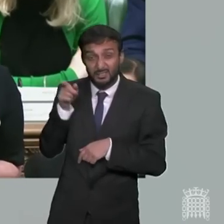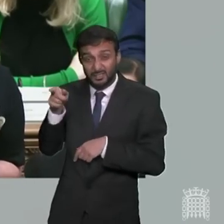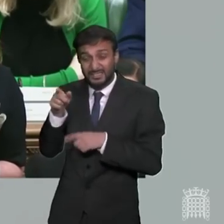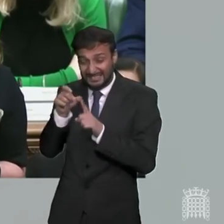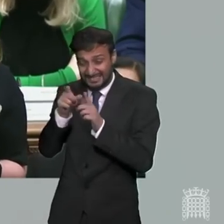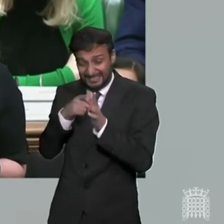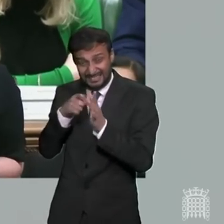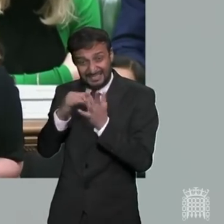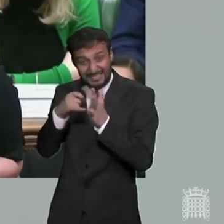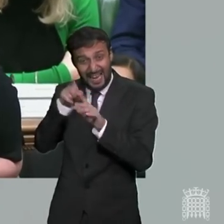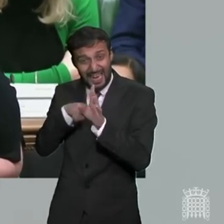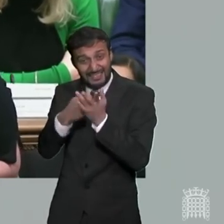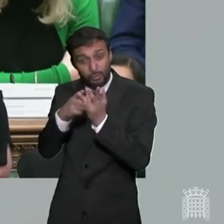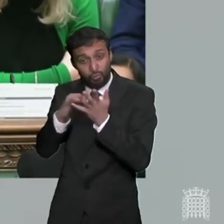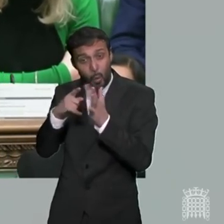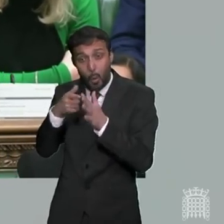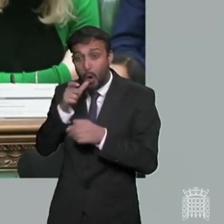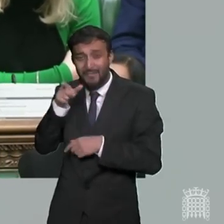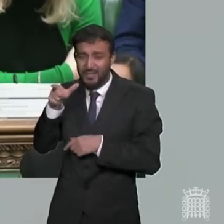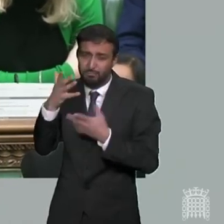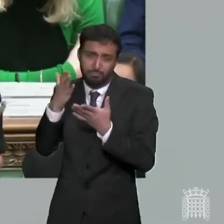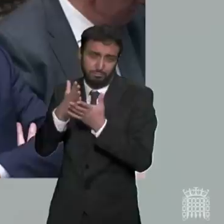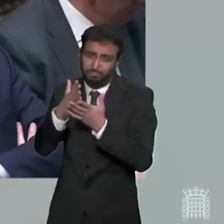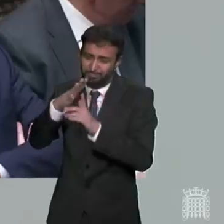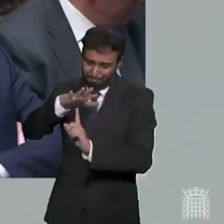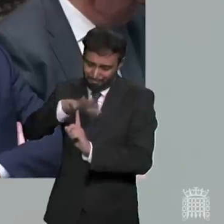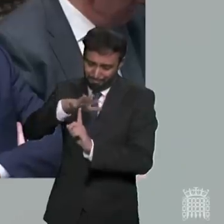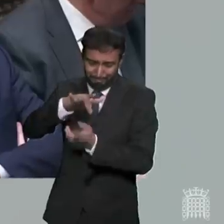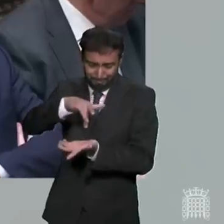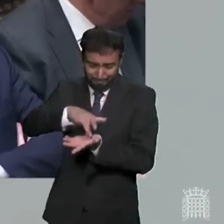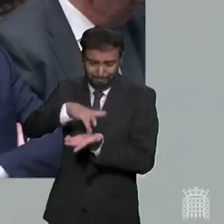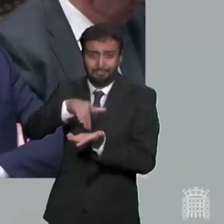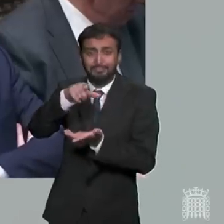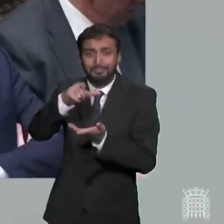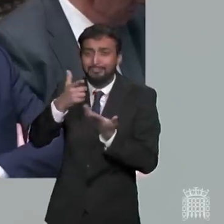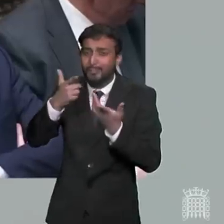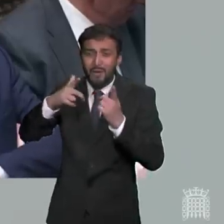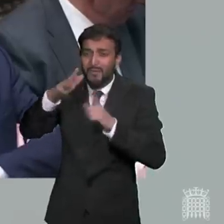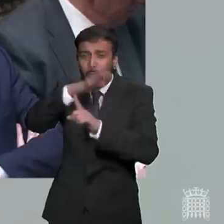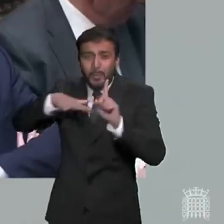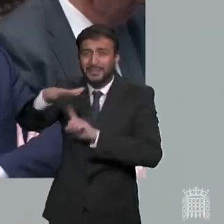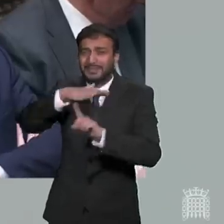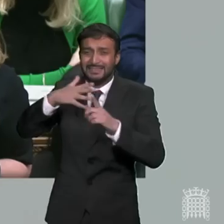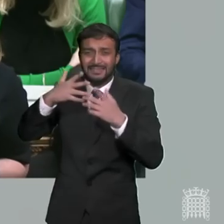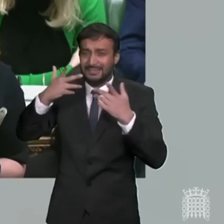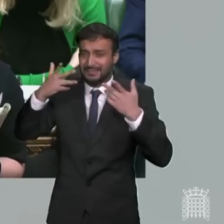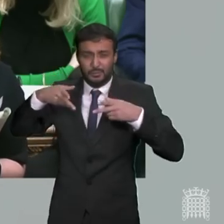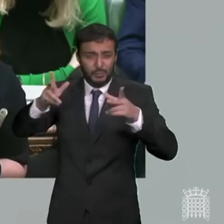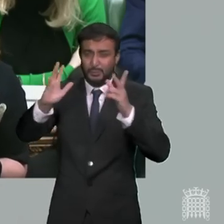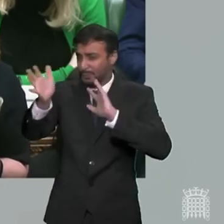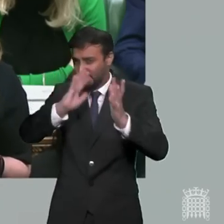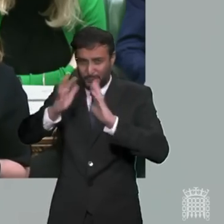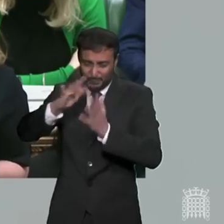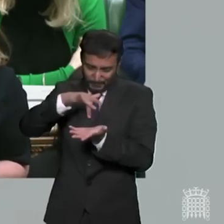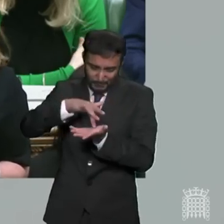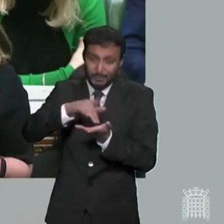local community and the cornerstone in their high street. But so many business owners that I meet with feel utterly